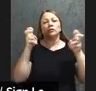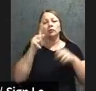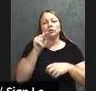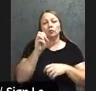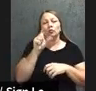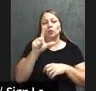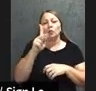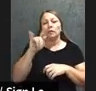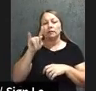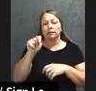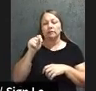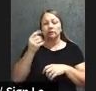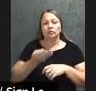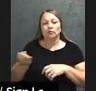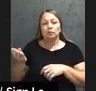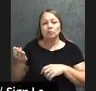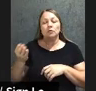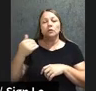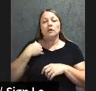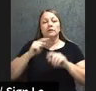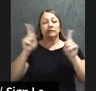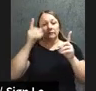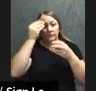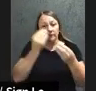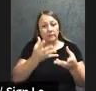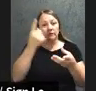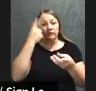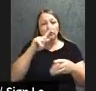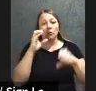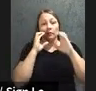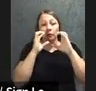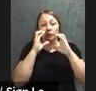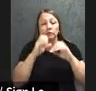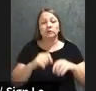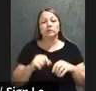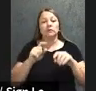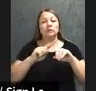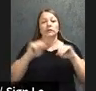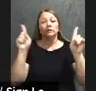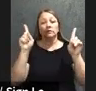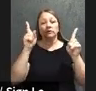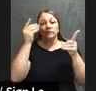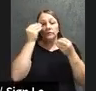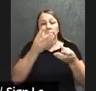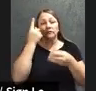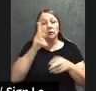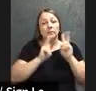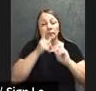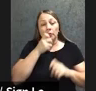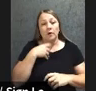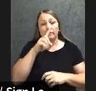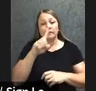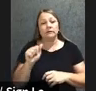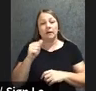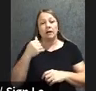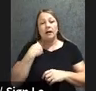and it's just communication information and other info that's geared towards people with disabilities. And I included the links at the